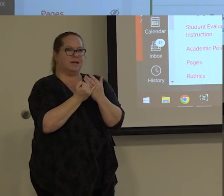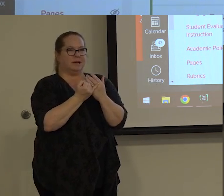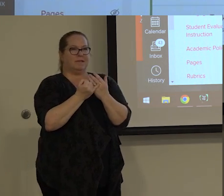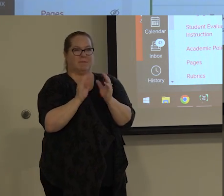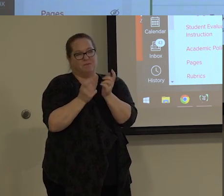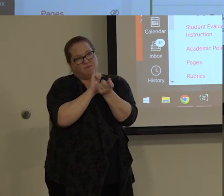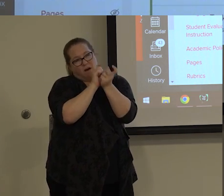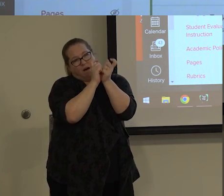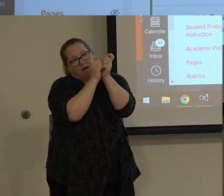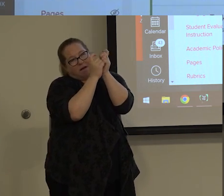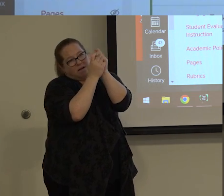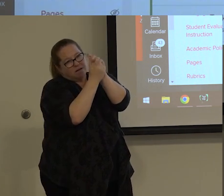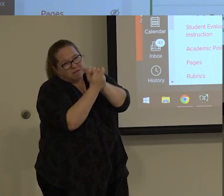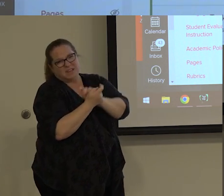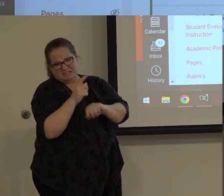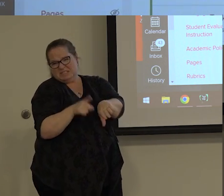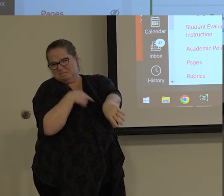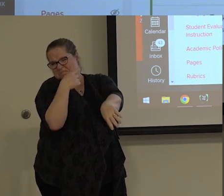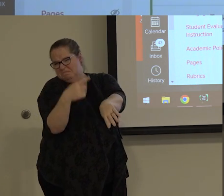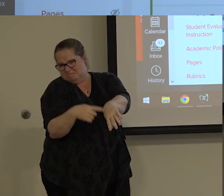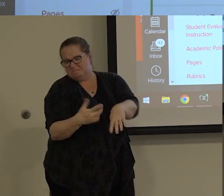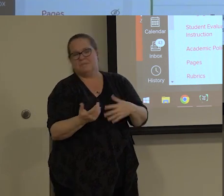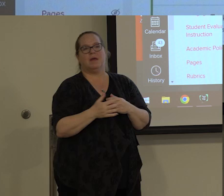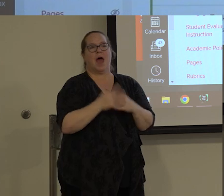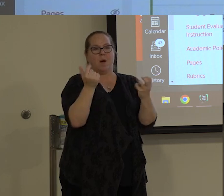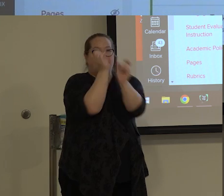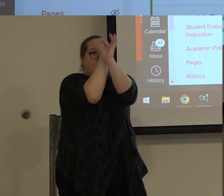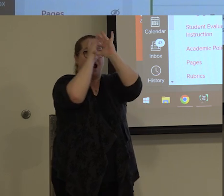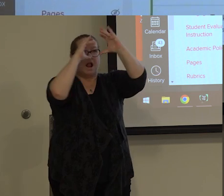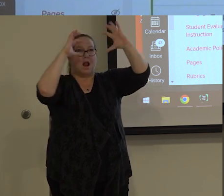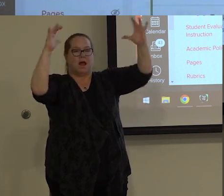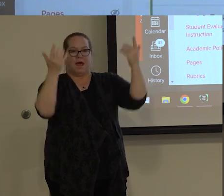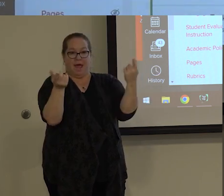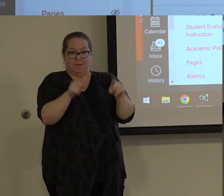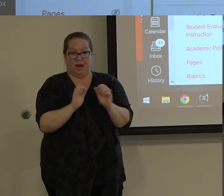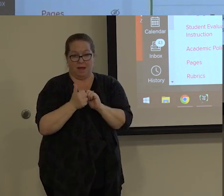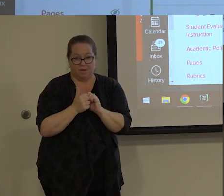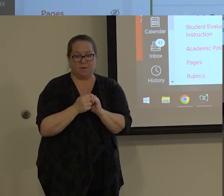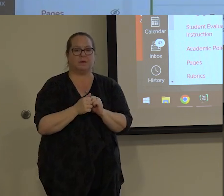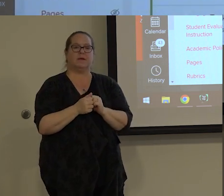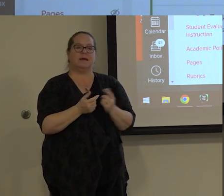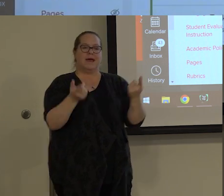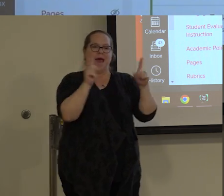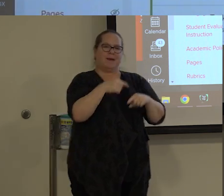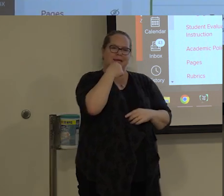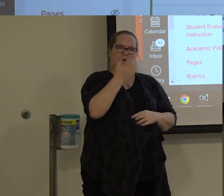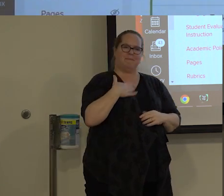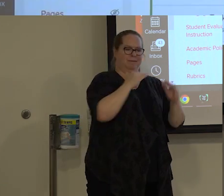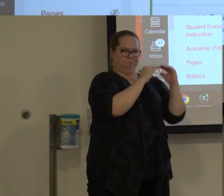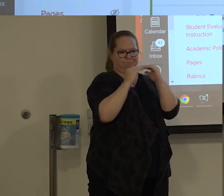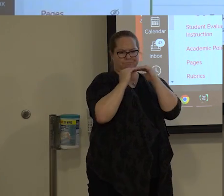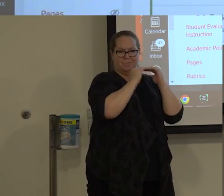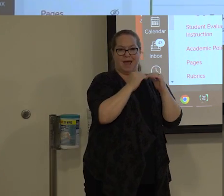for quite a little while now. And I'd like to paint the picture of how it came about. When I tell my colleagues that I'm